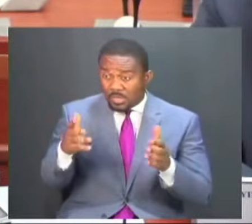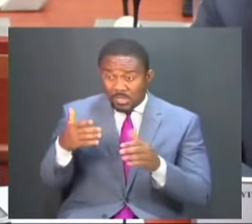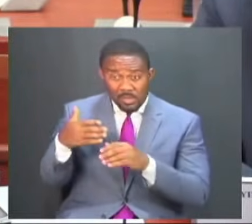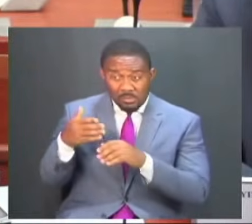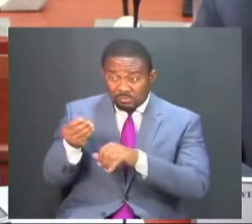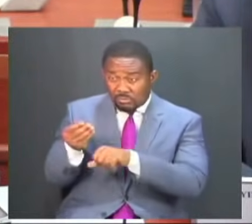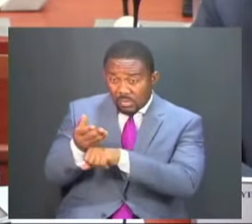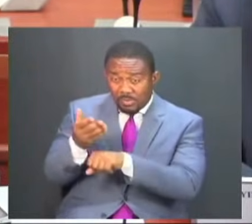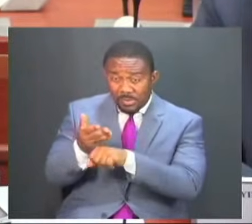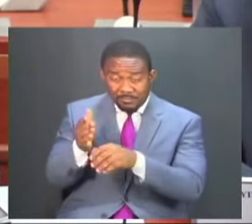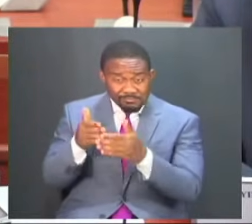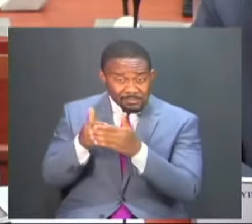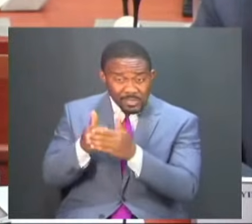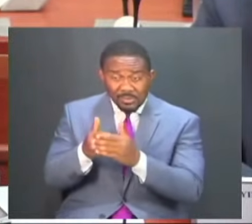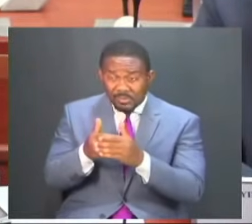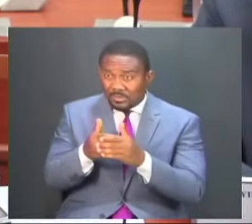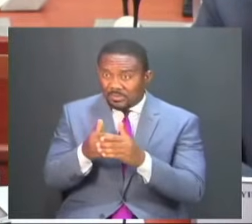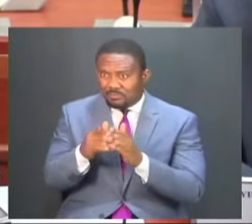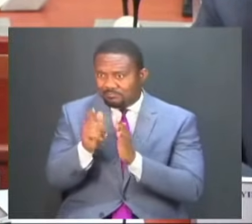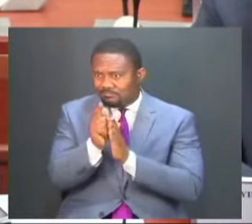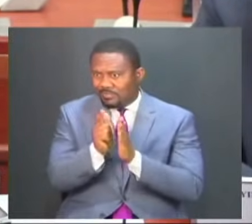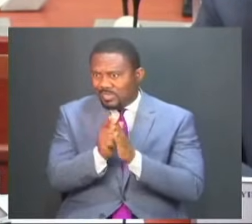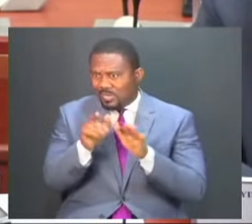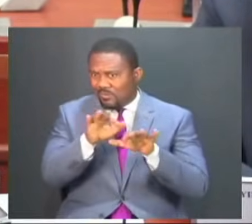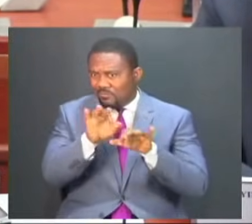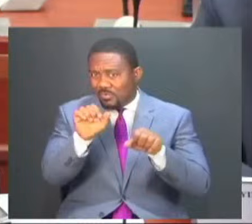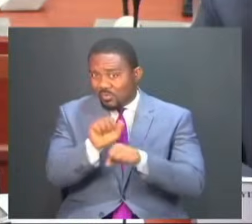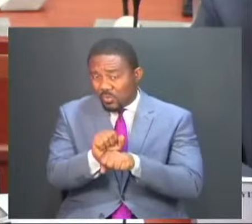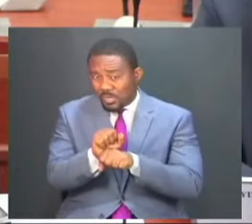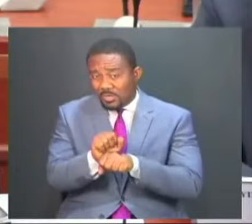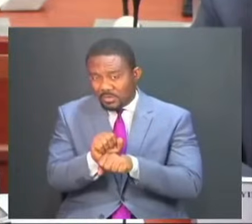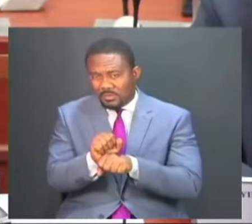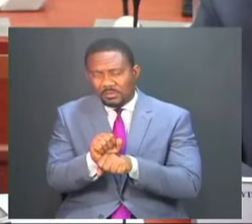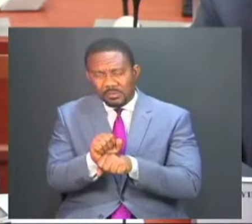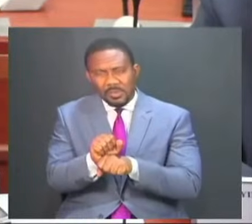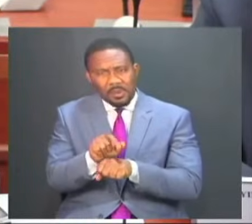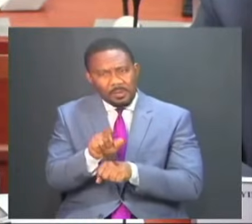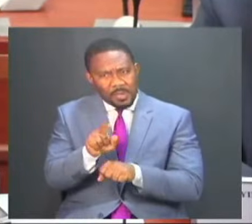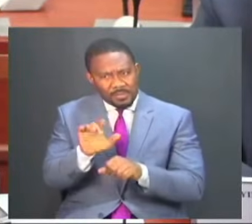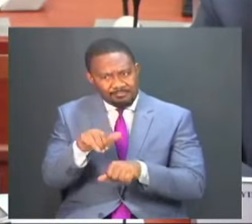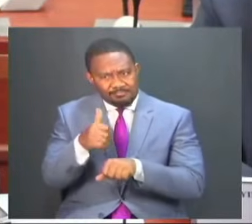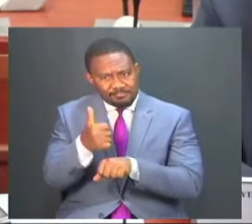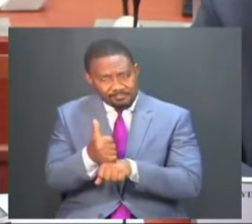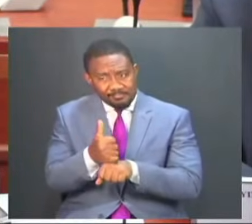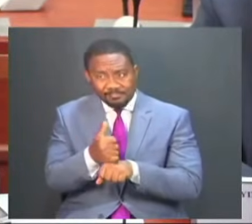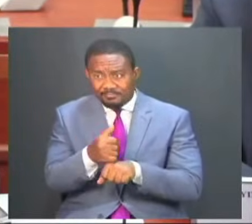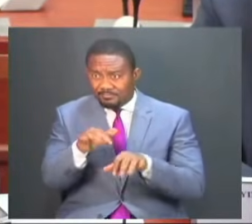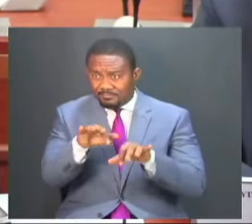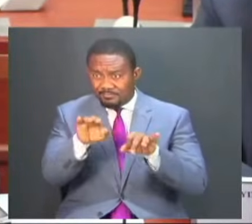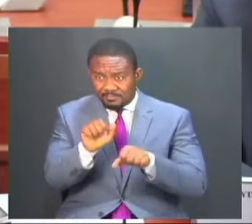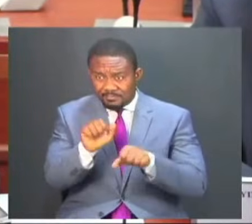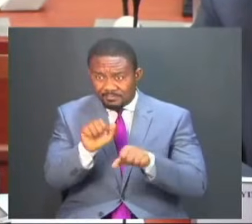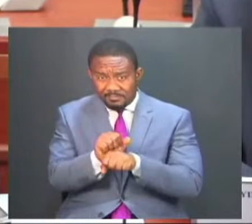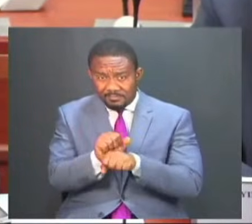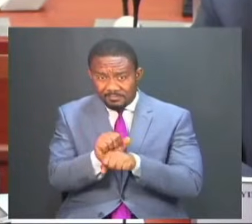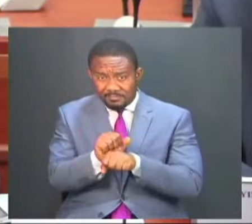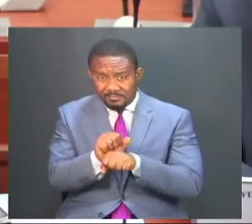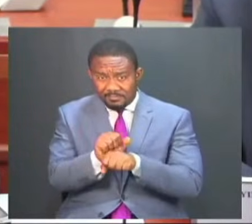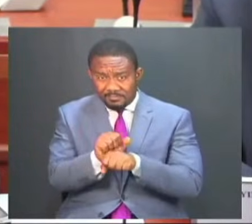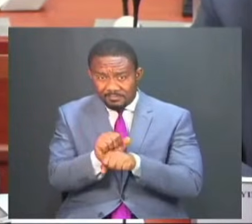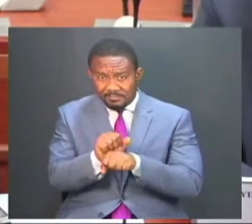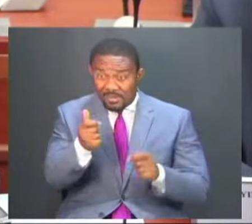and regulatory framework. There is the need to provide regulatory measures to mitigate such risks to protect